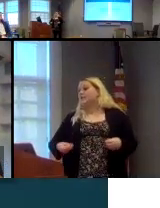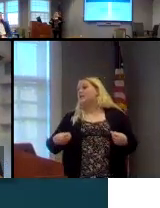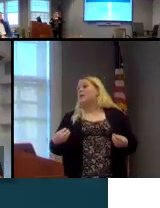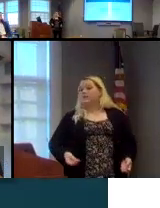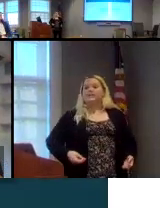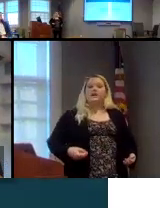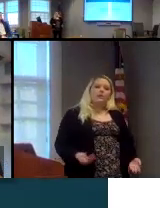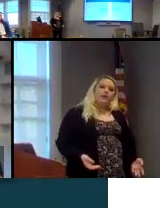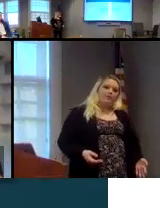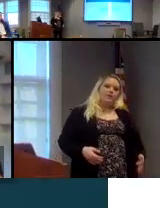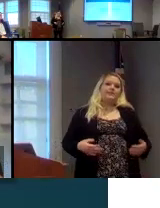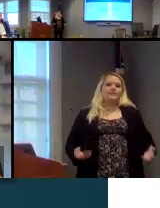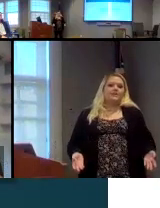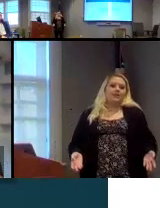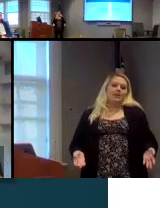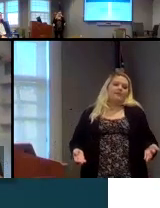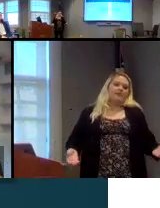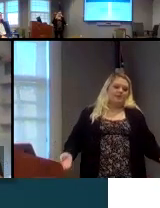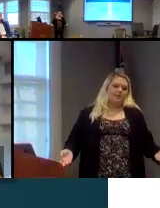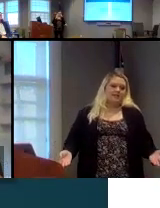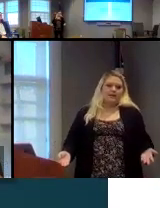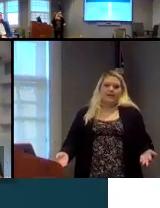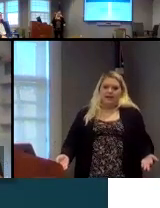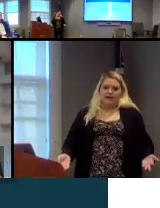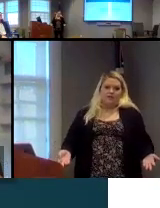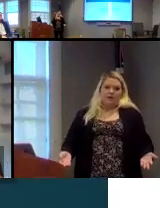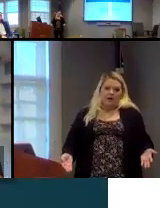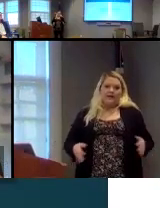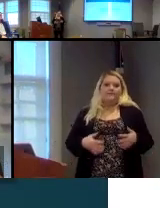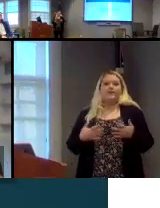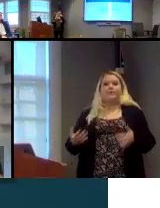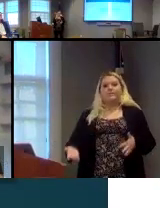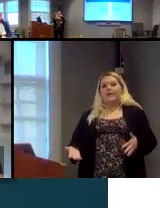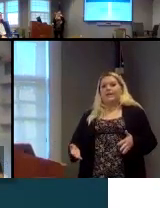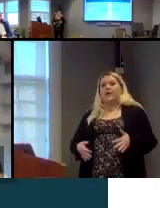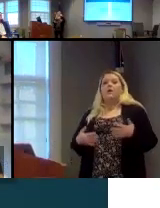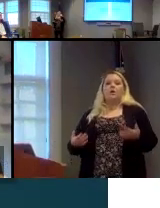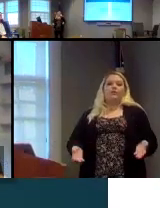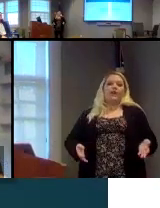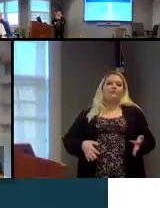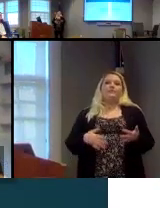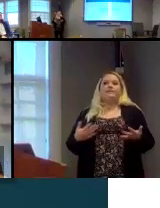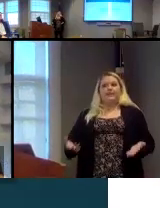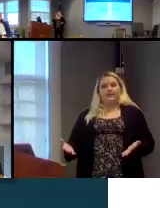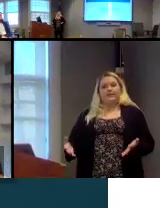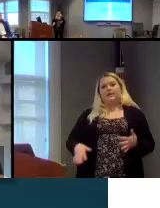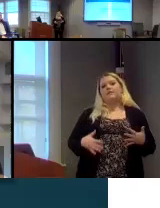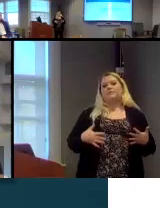with indigenous personnel or governments, essentially meaning that they're protected by international law, and if there would be any